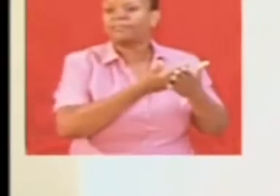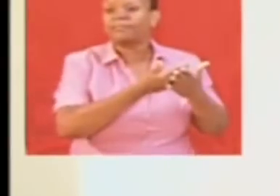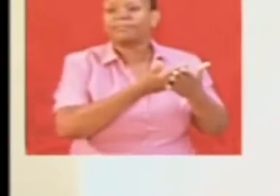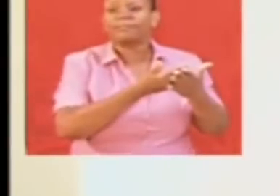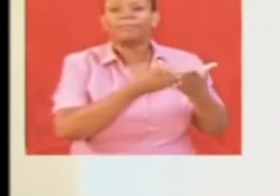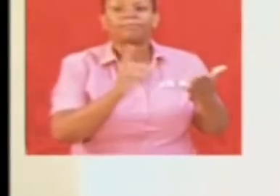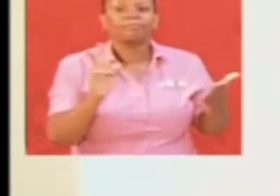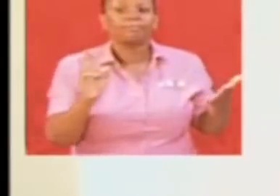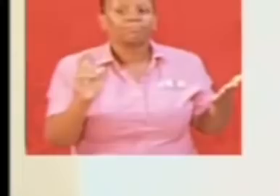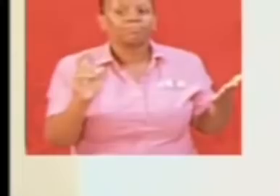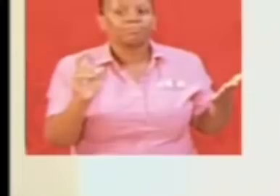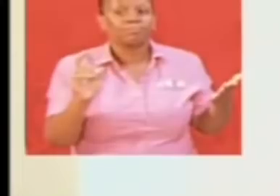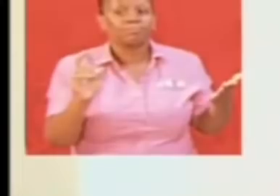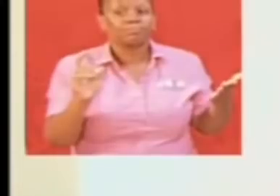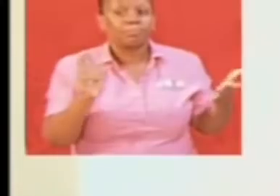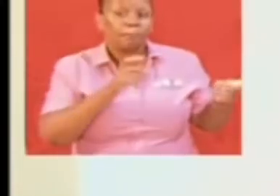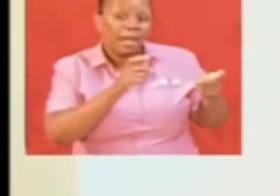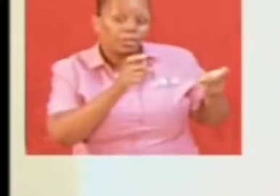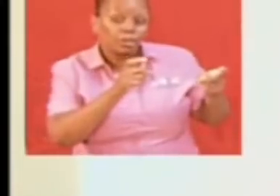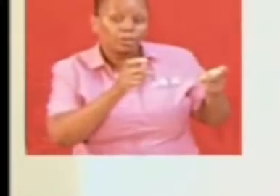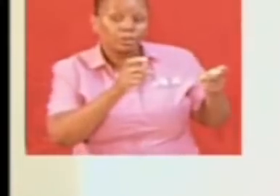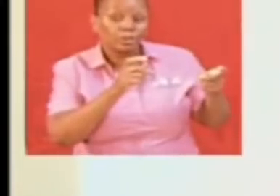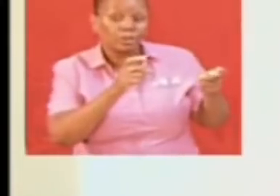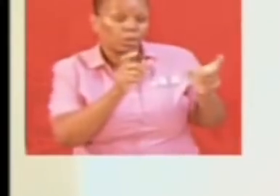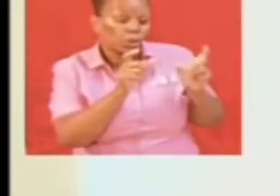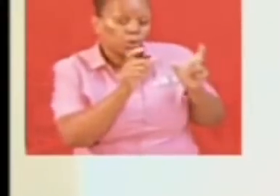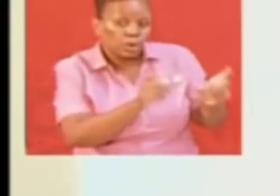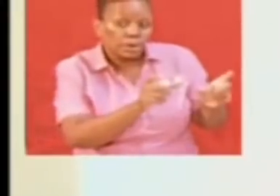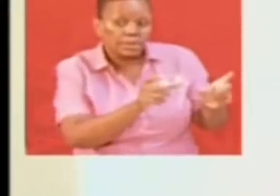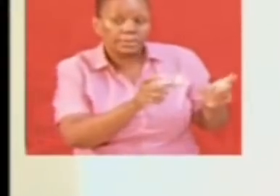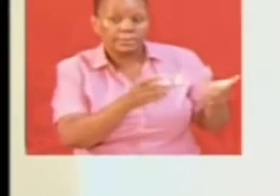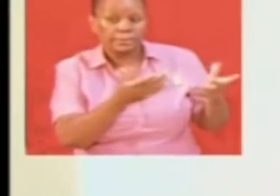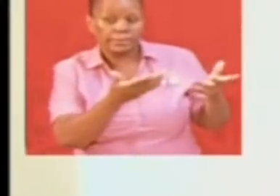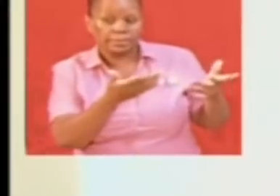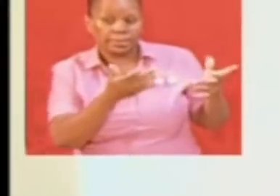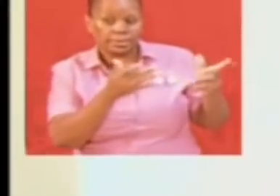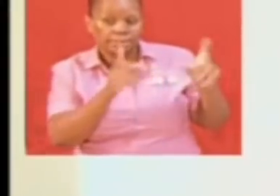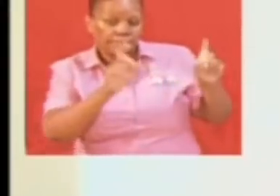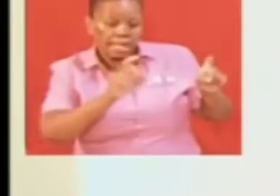the requirement for that, and we've increased the numbers of